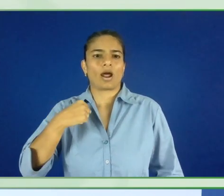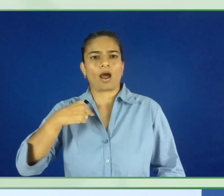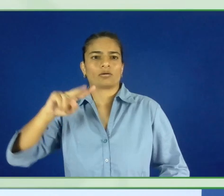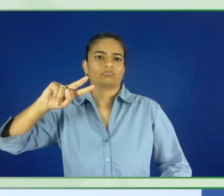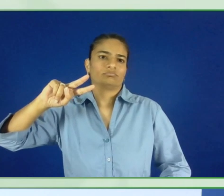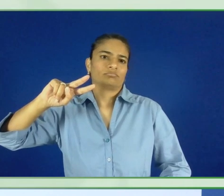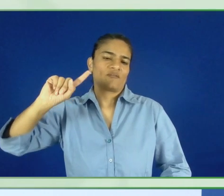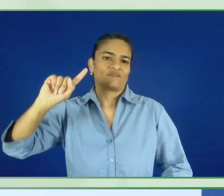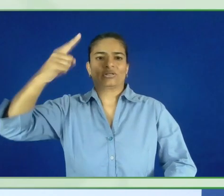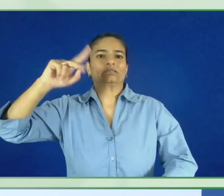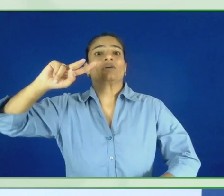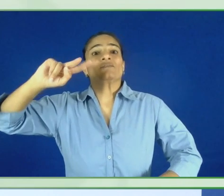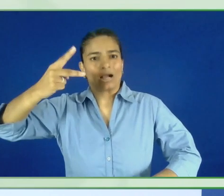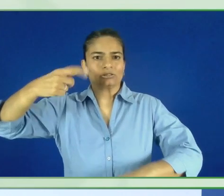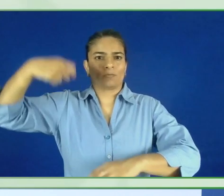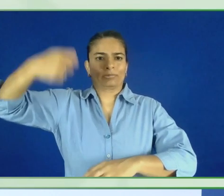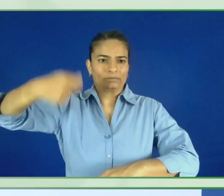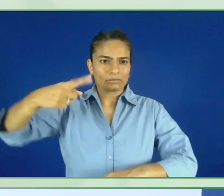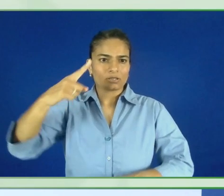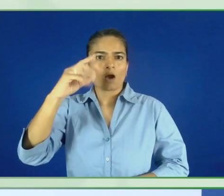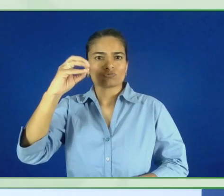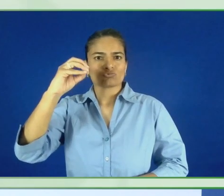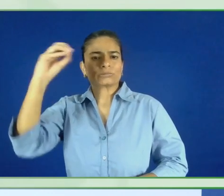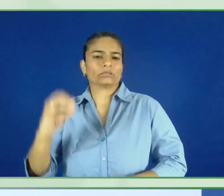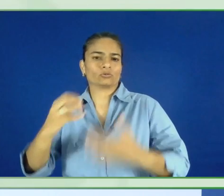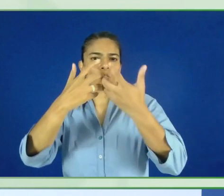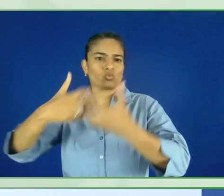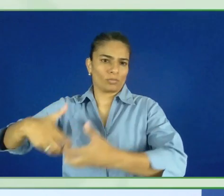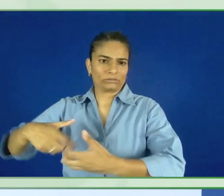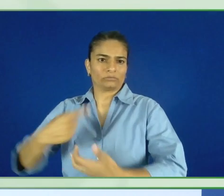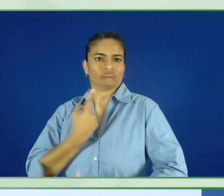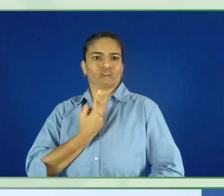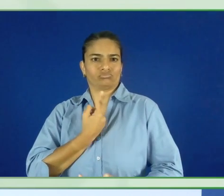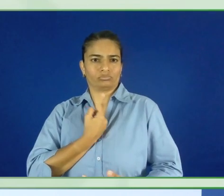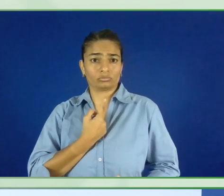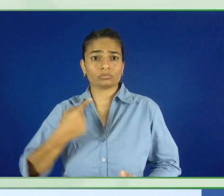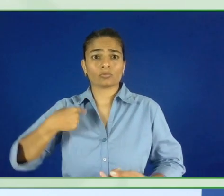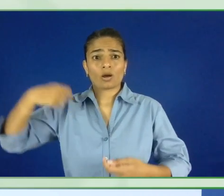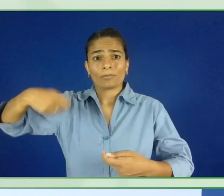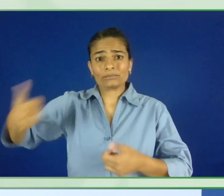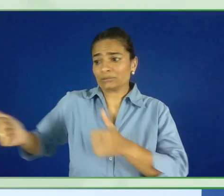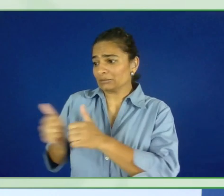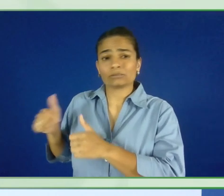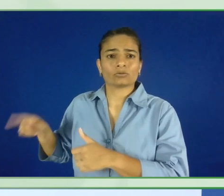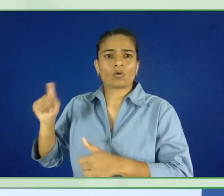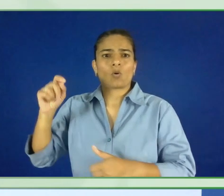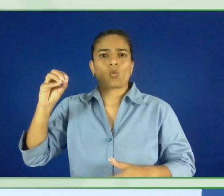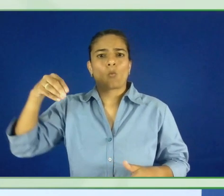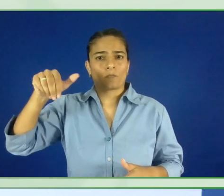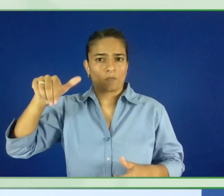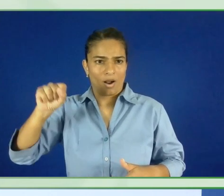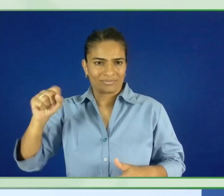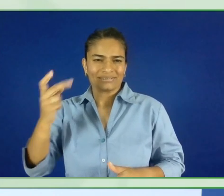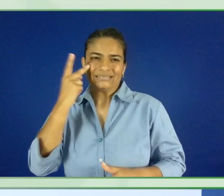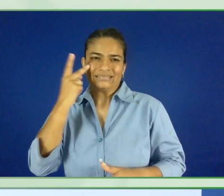You can recognize us with an amazing blue shirt with an embroidery of the name of our association. I am